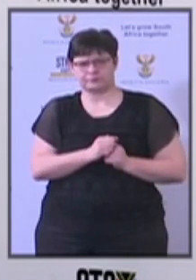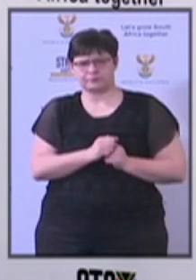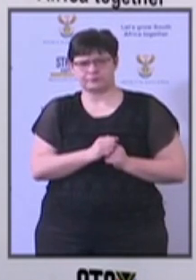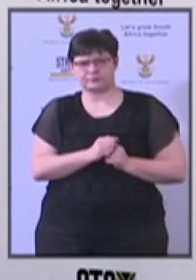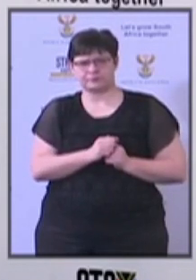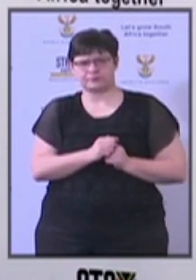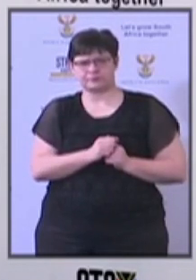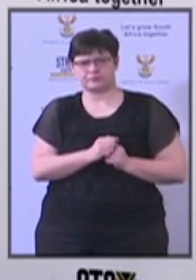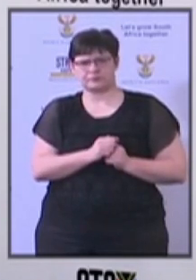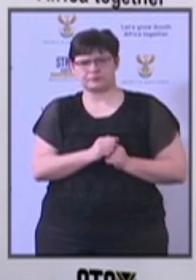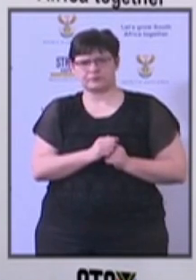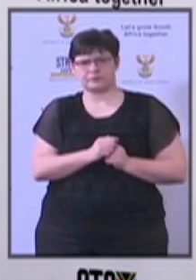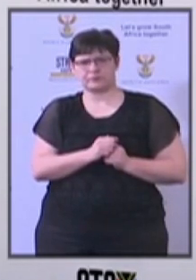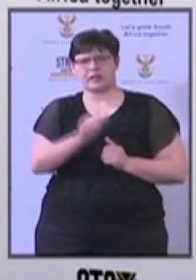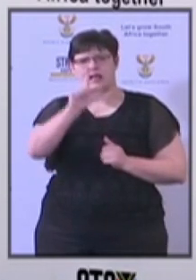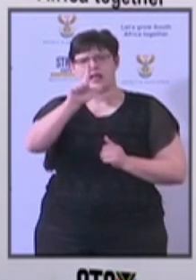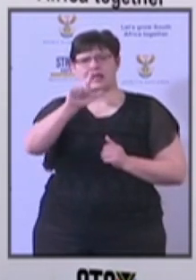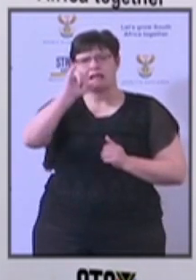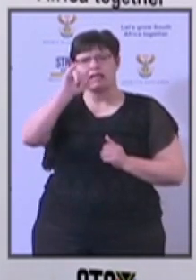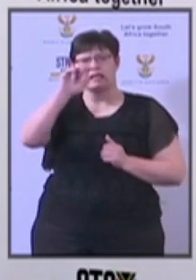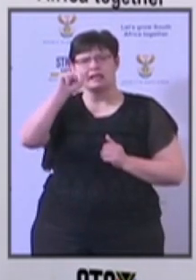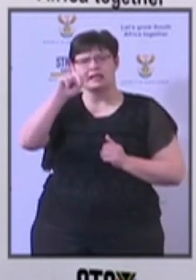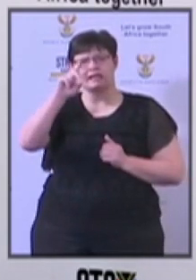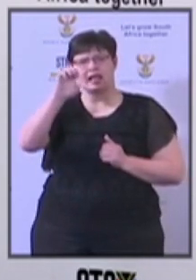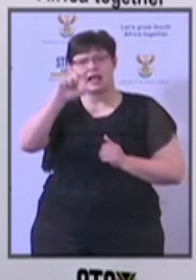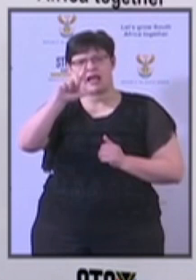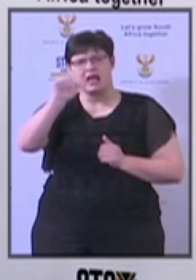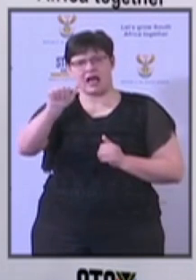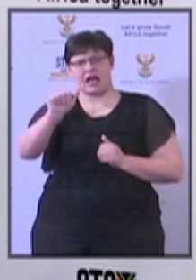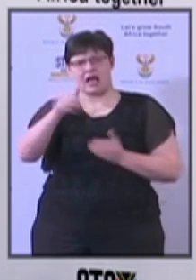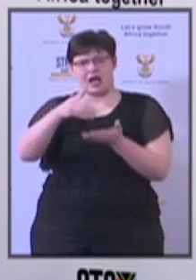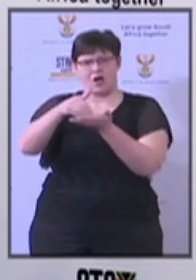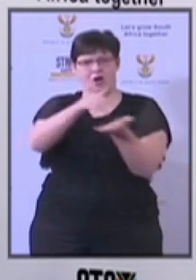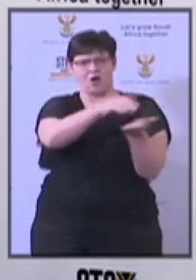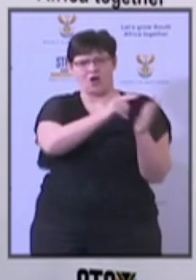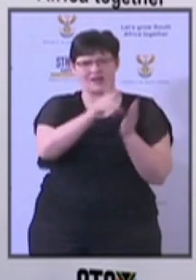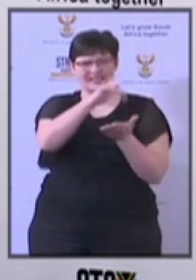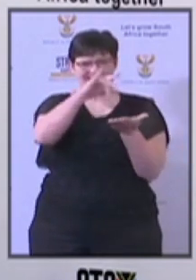there was a problem at Lindela Repatriation Center